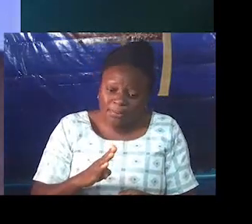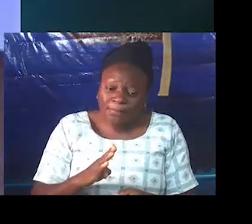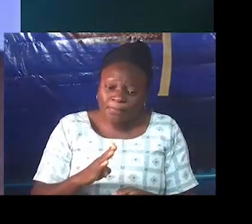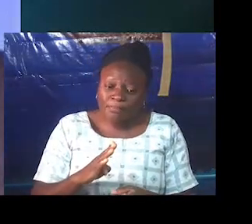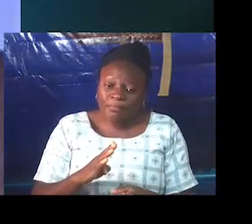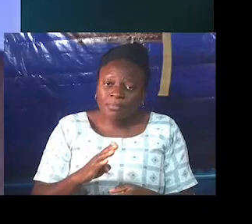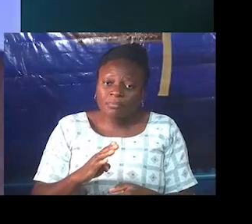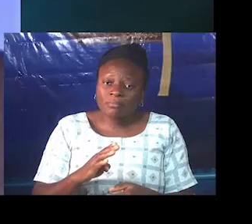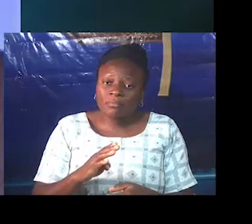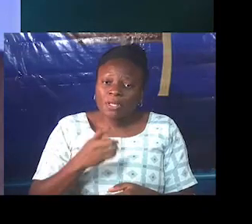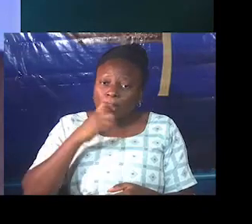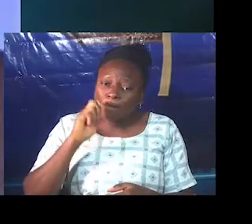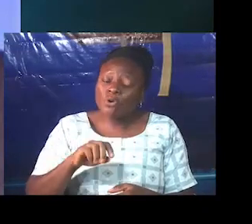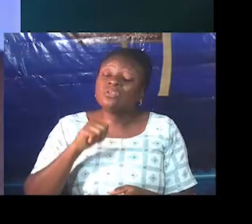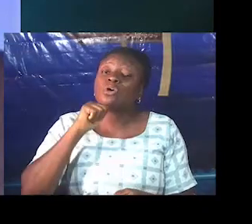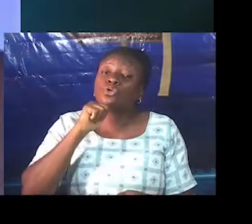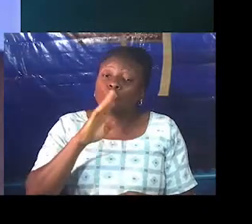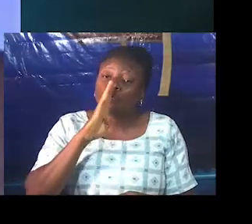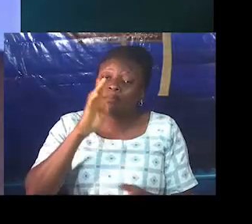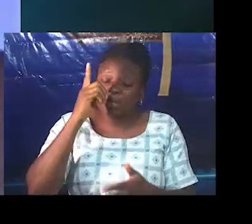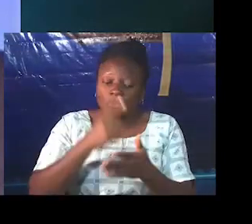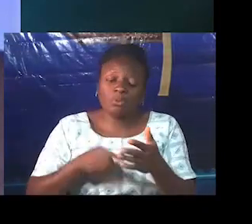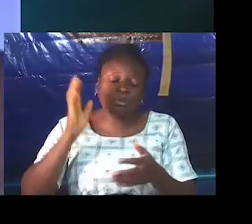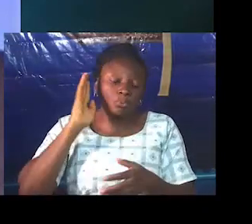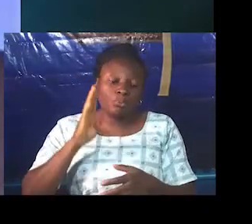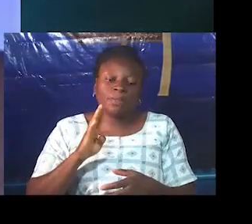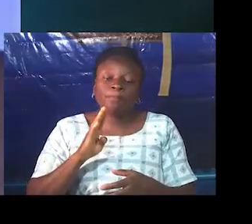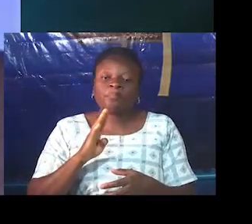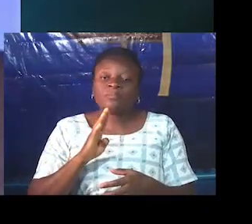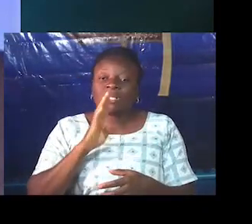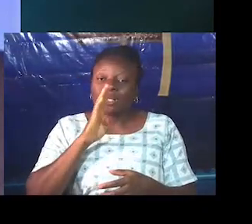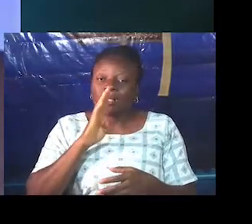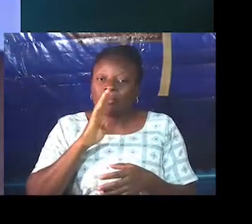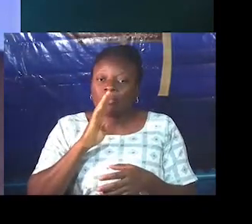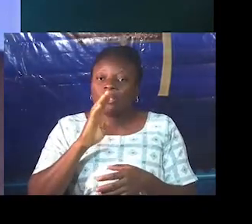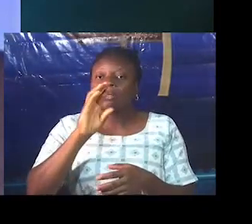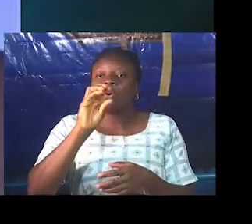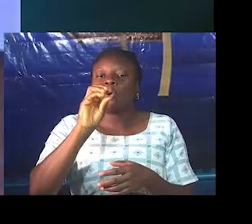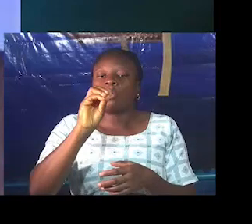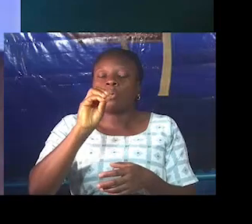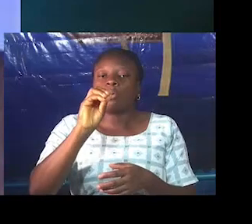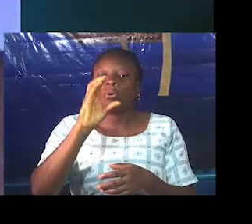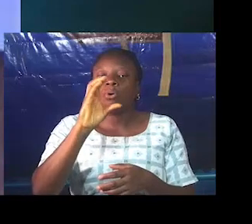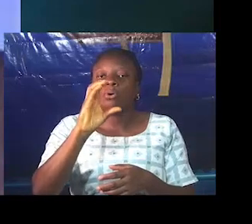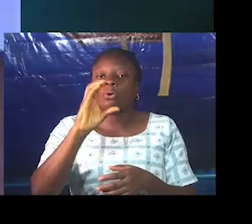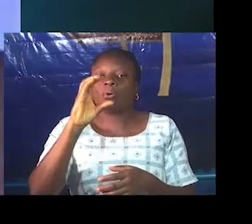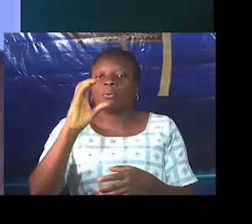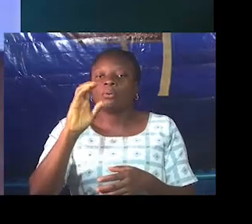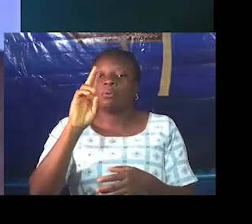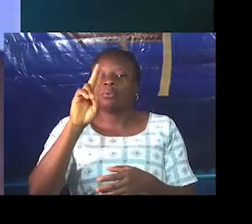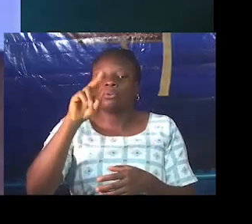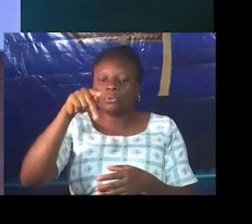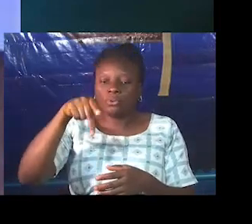mind, that you may prove what is that good and acceptable and perfect will of